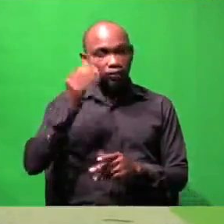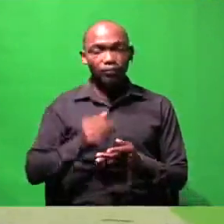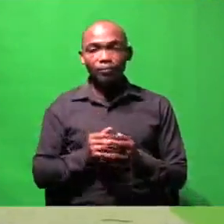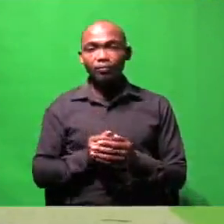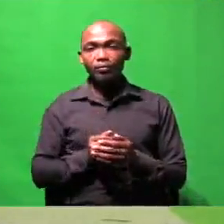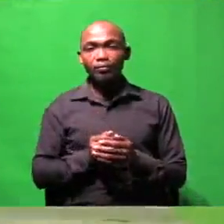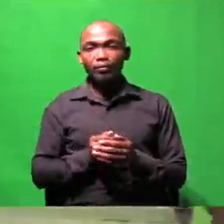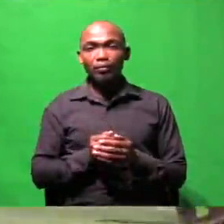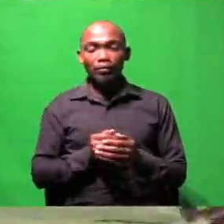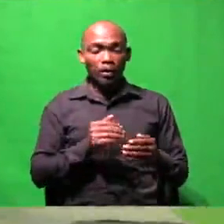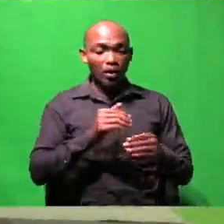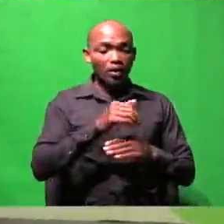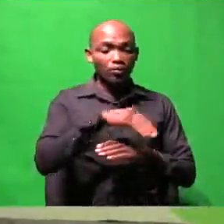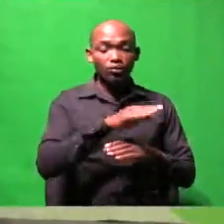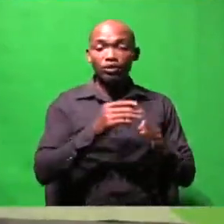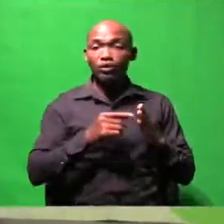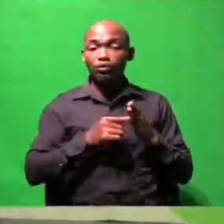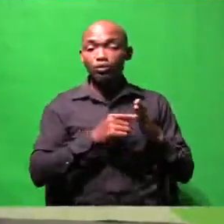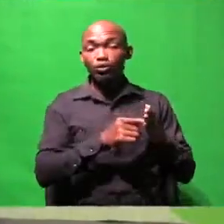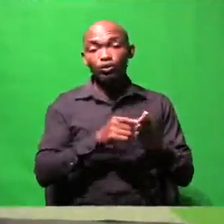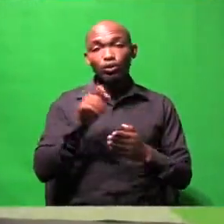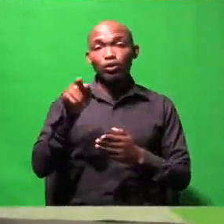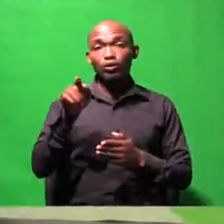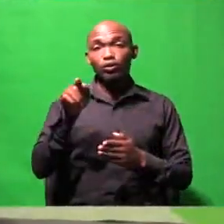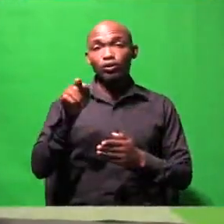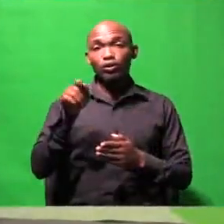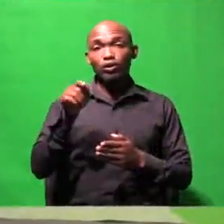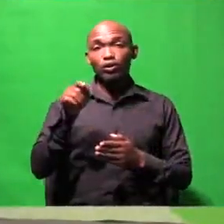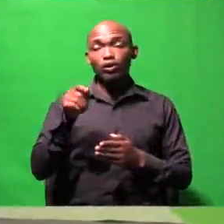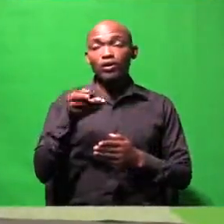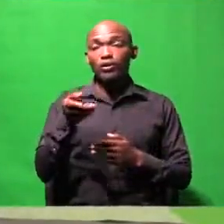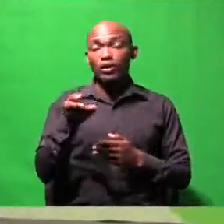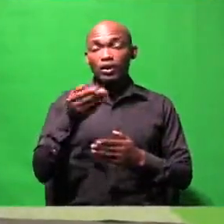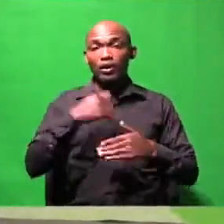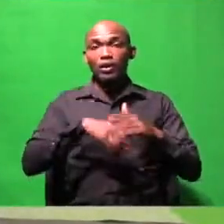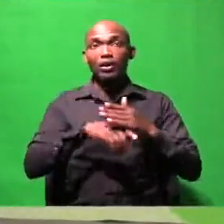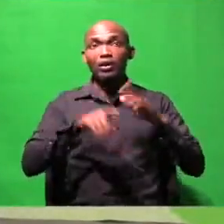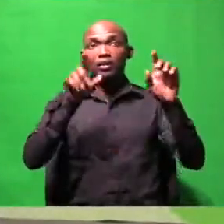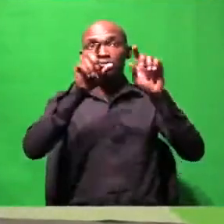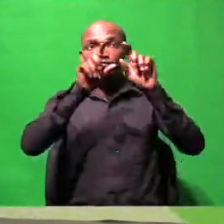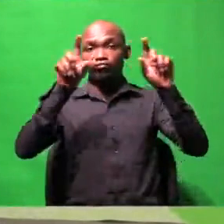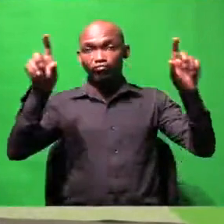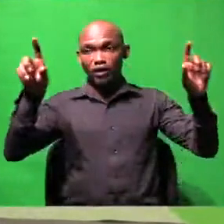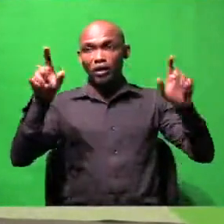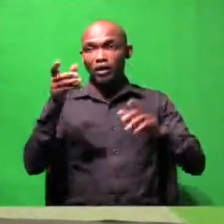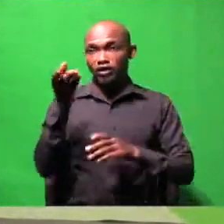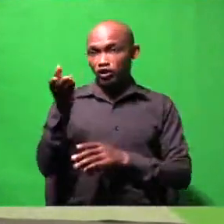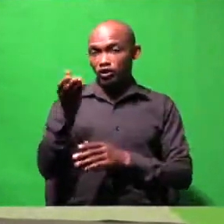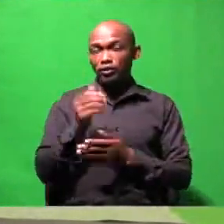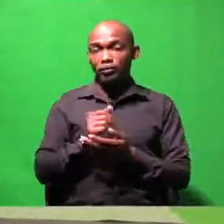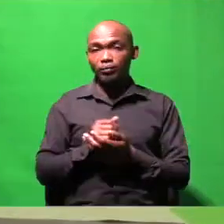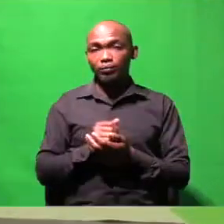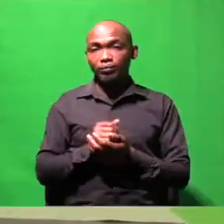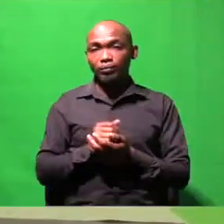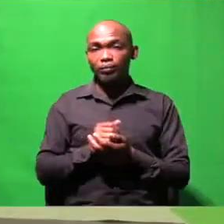I'm going to show you there, using this piece of manila sheet, the first postulate, although it